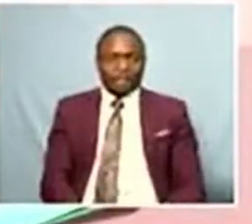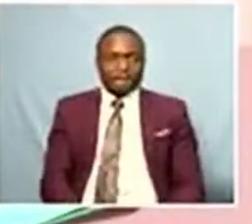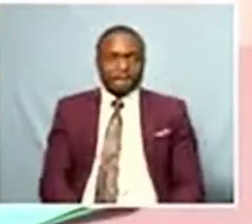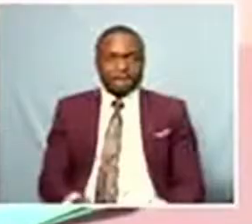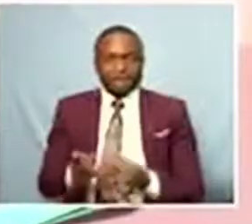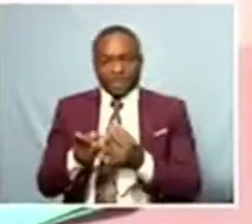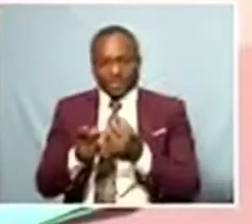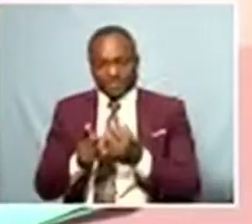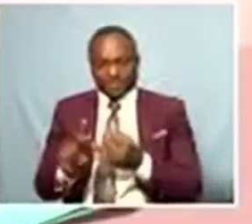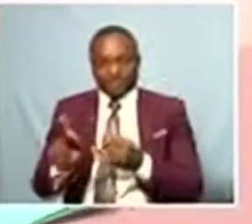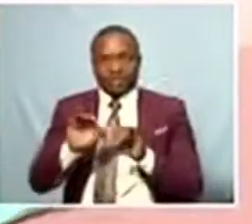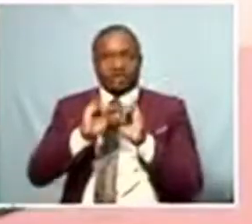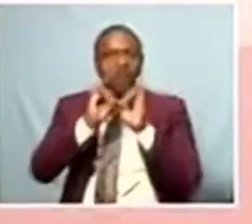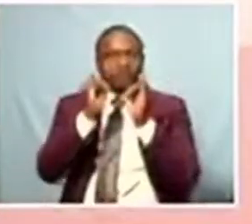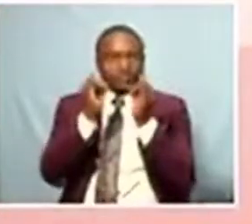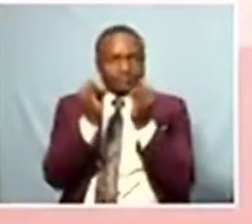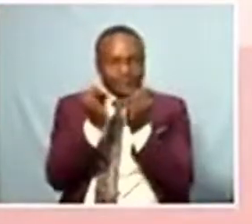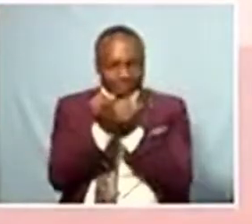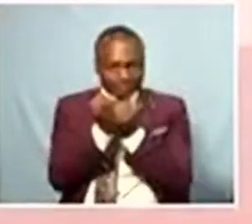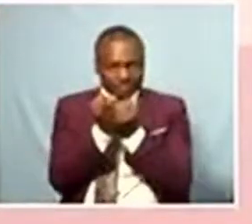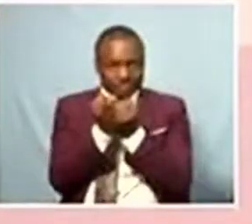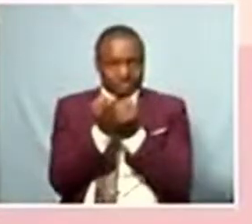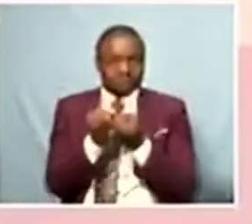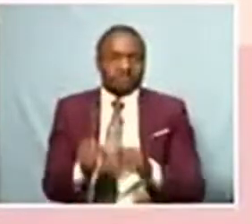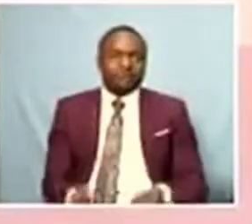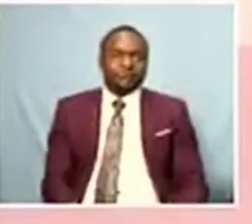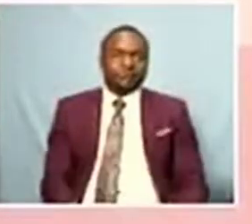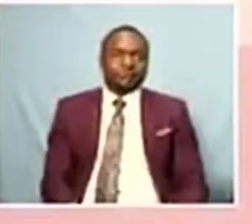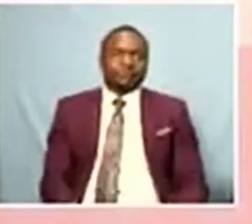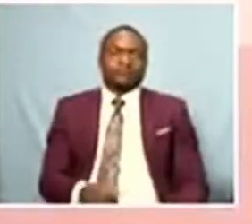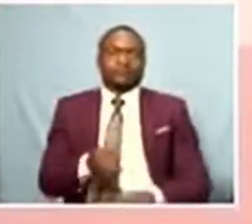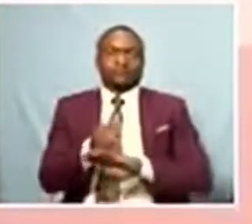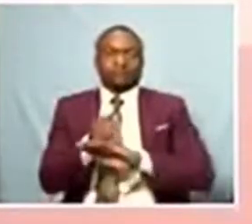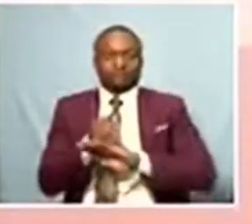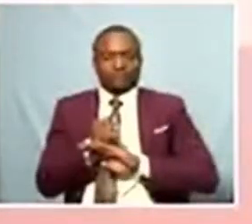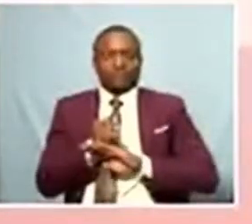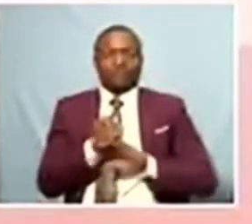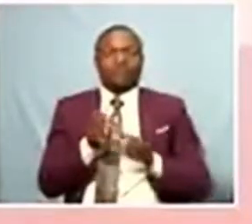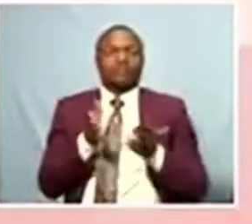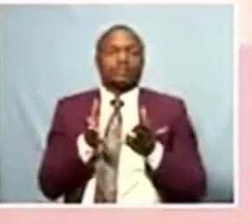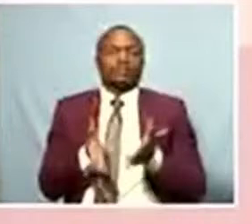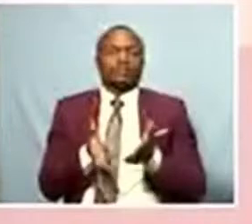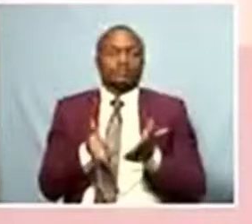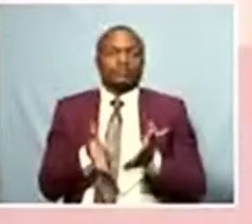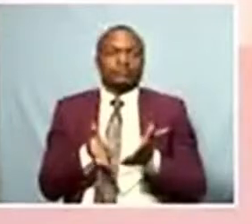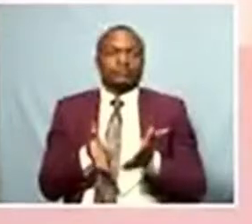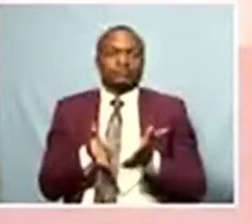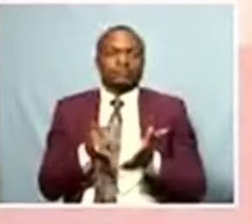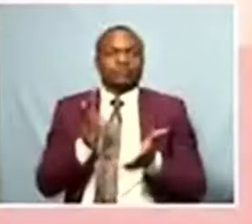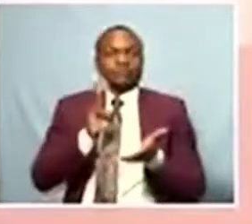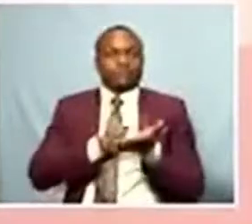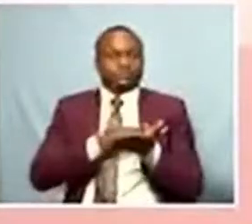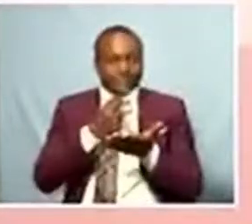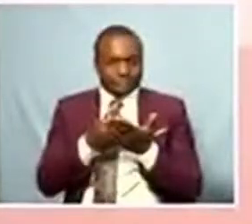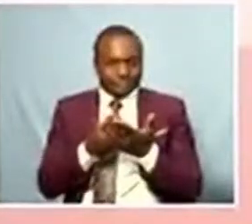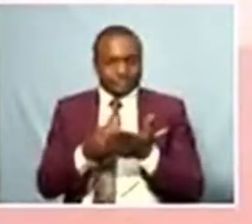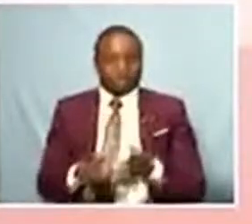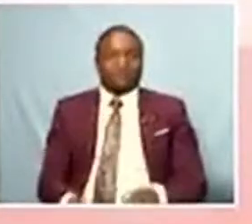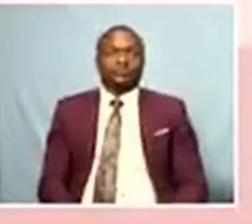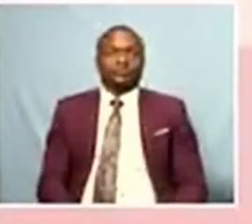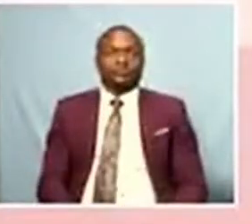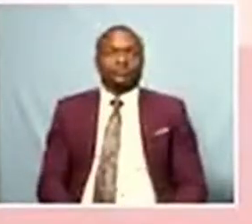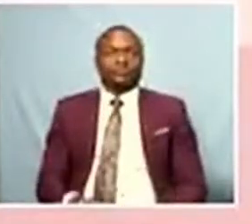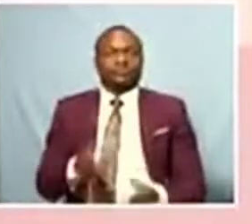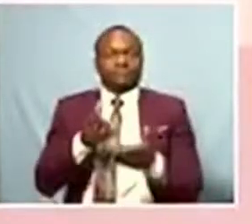part of the institutions that have been invited here to be witnesses to